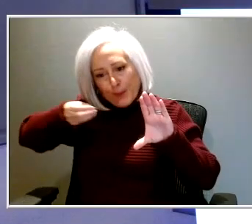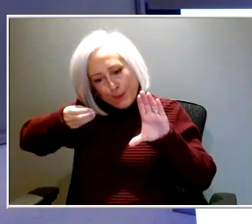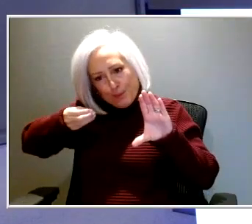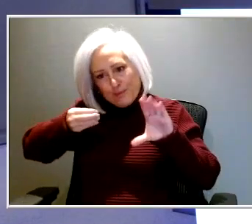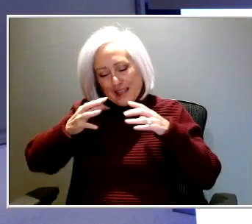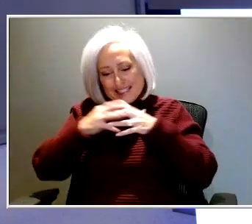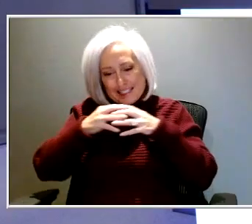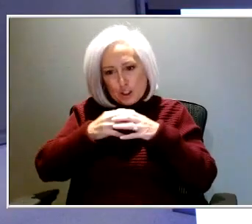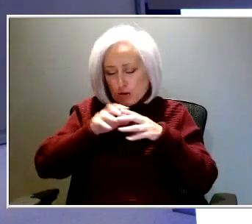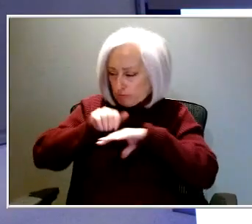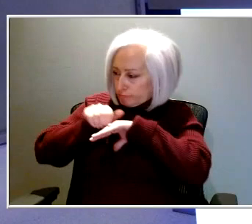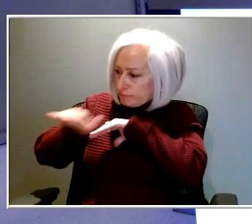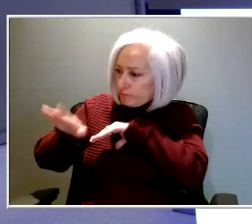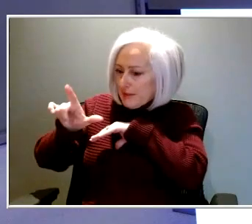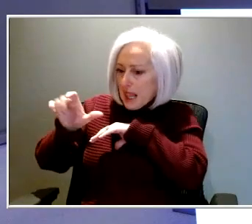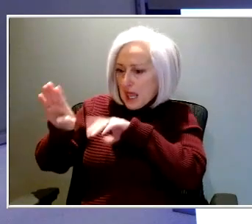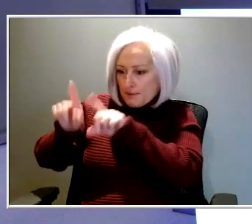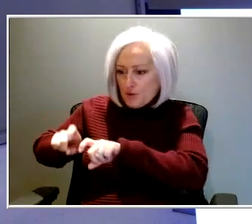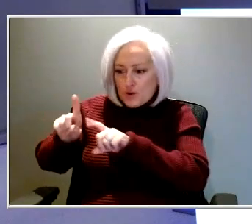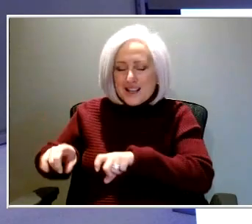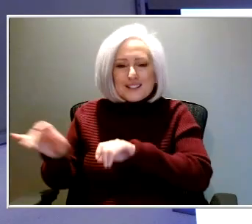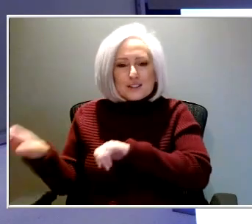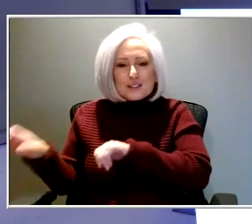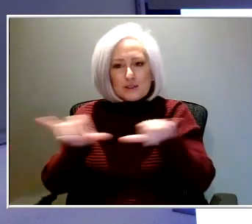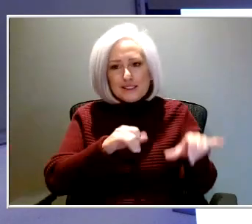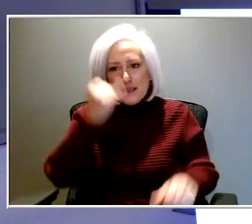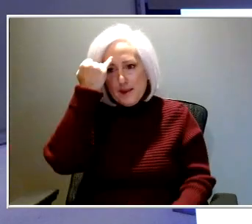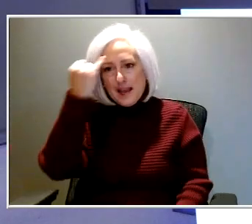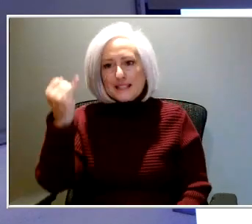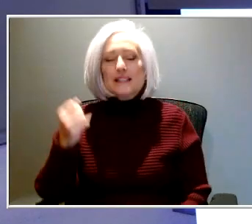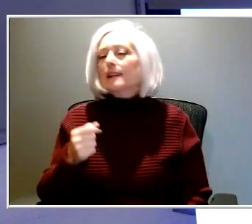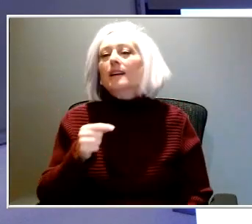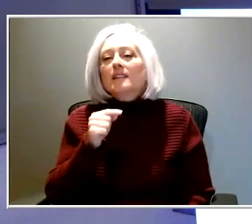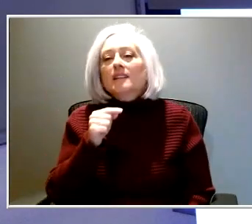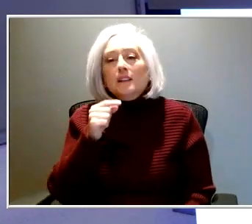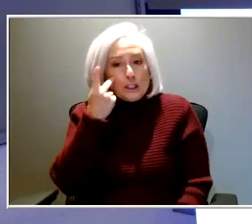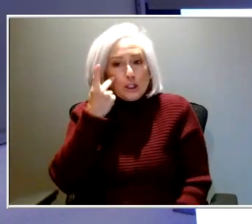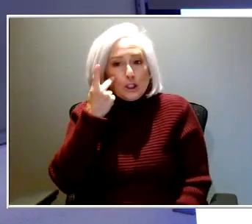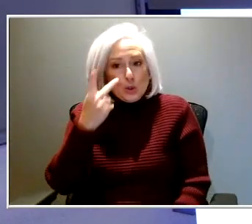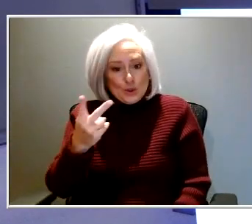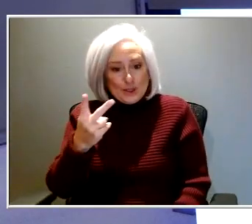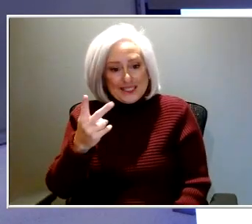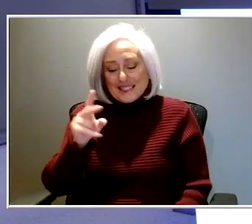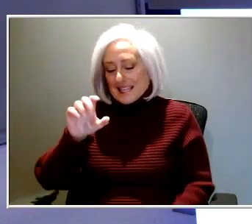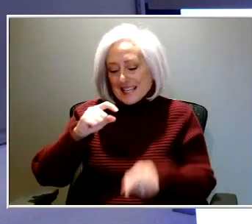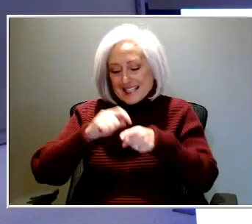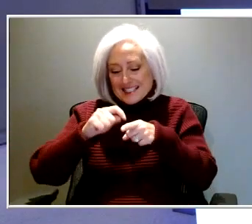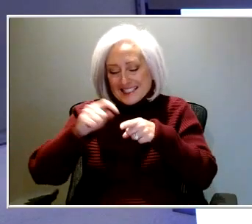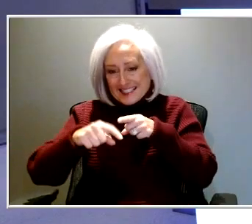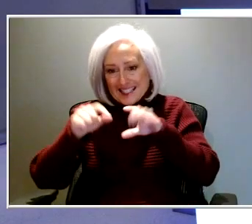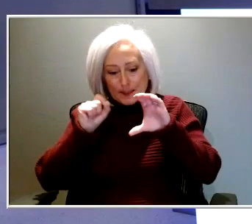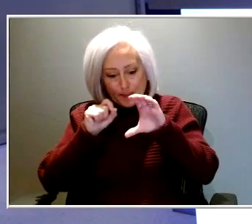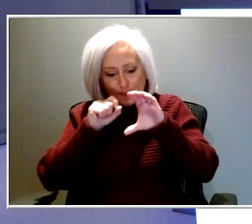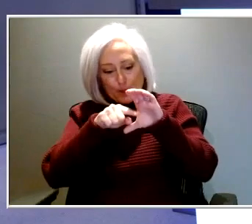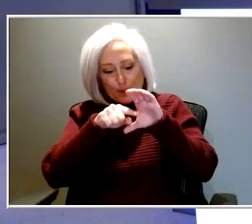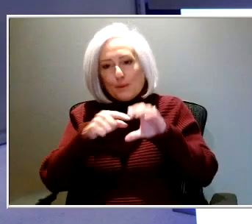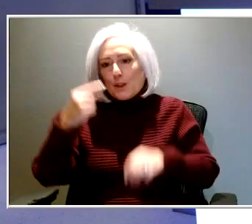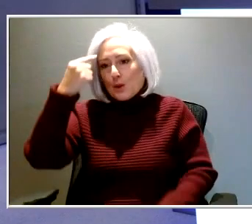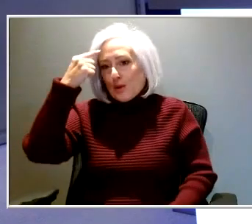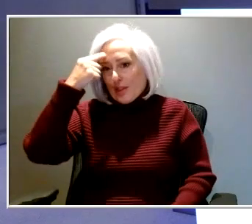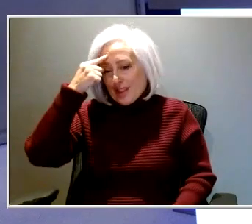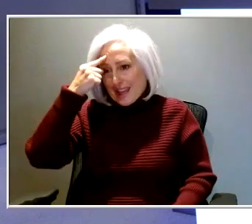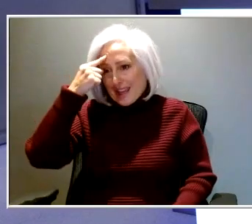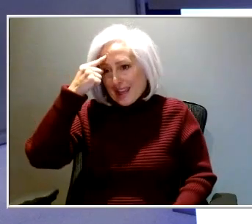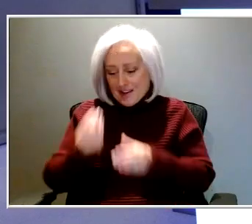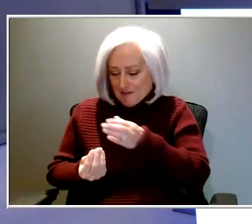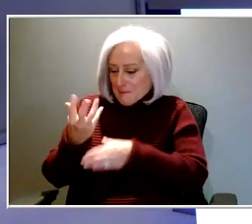a biopsy. So I think we're showing the seeds getting delivered. And when I hear seeds, I think of seeds. My planting, Dr.